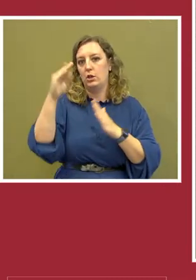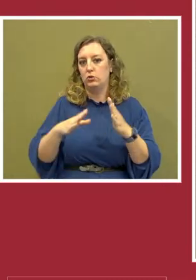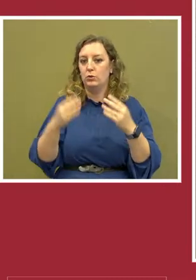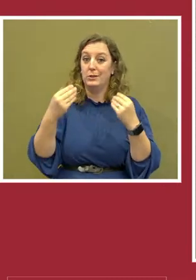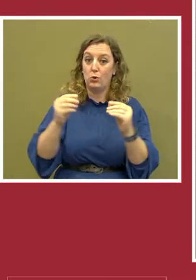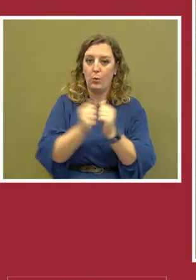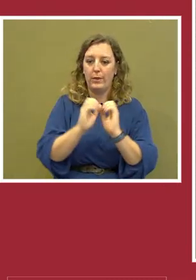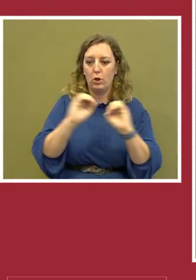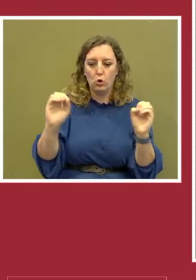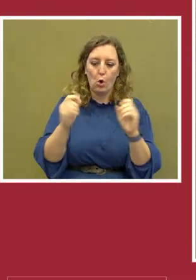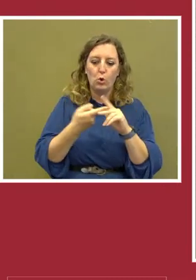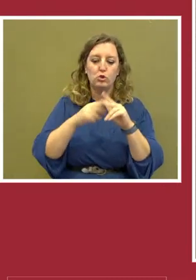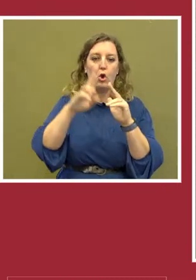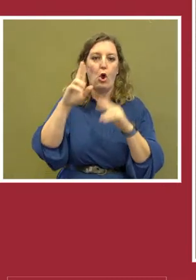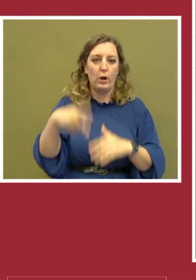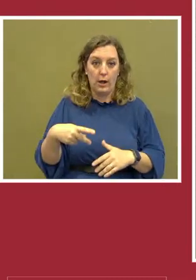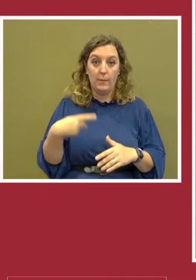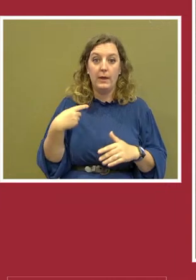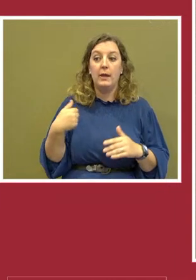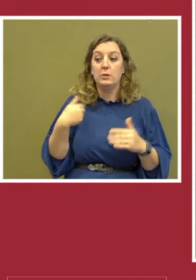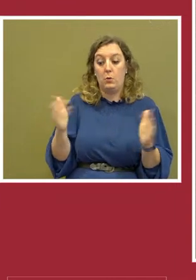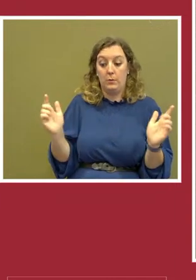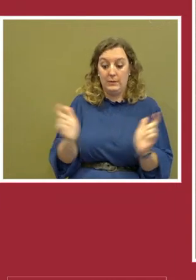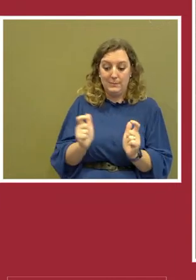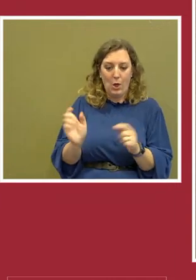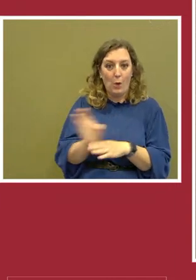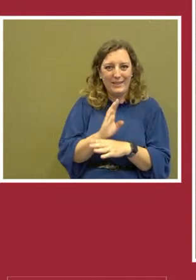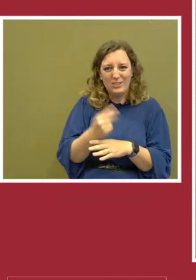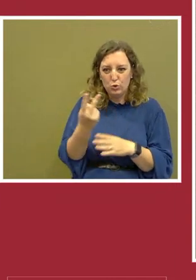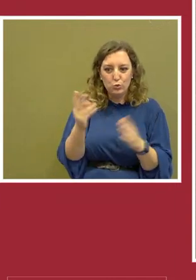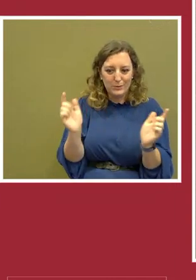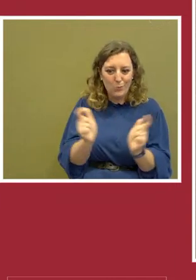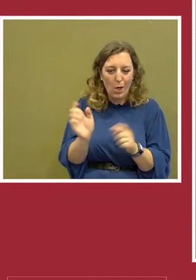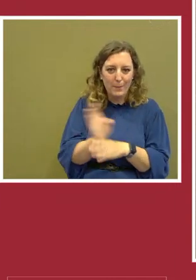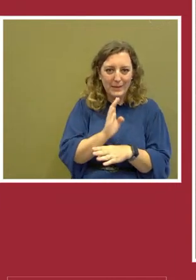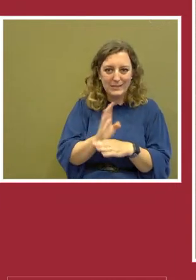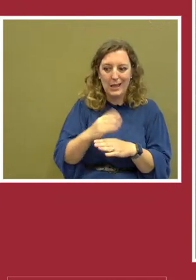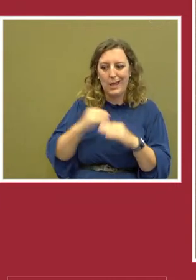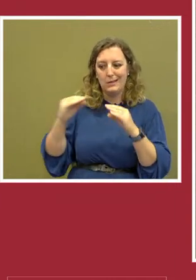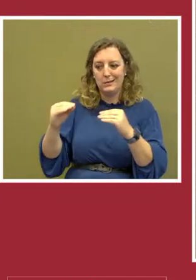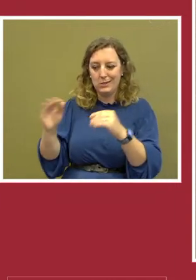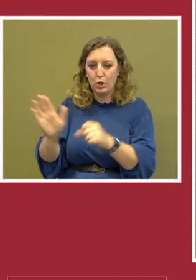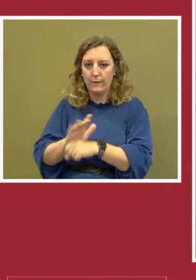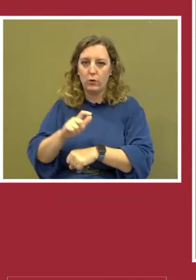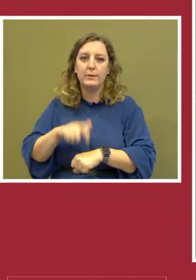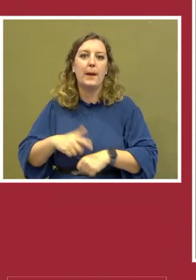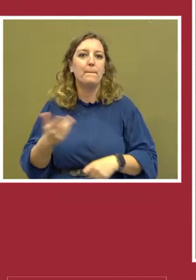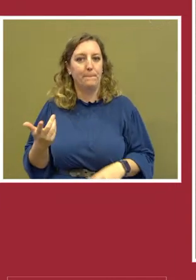startup. And so we're running a small business or two small businesses and teaching full time.